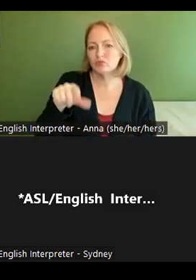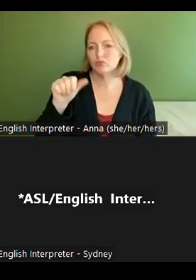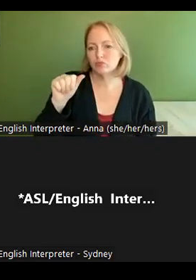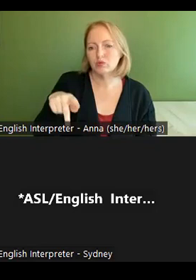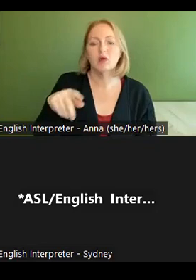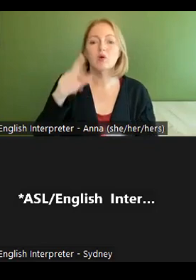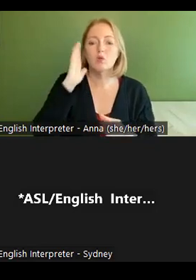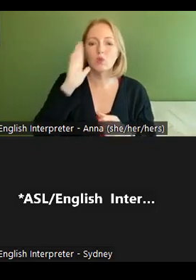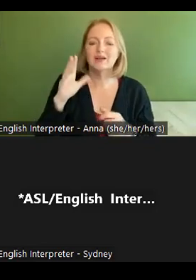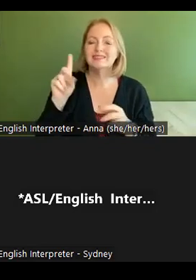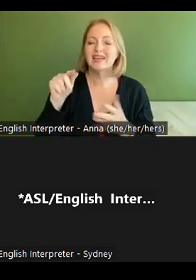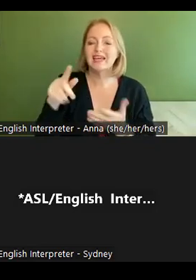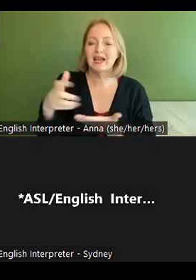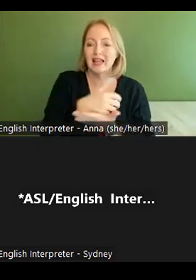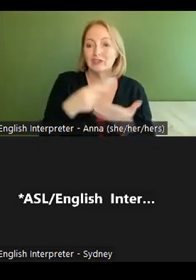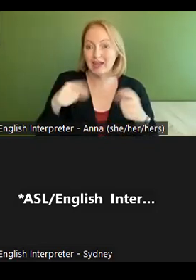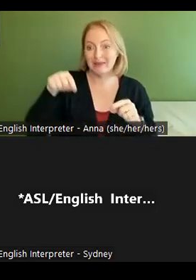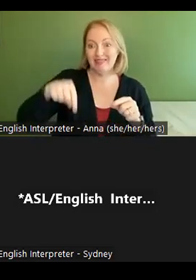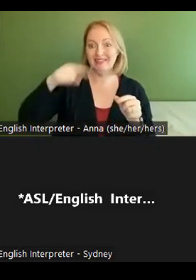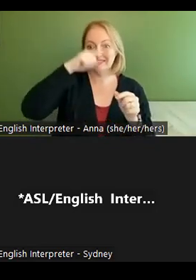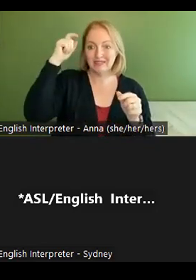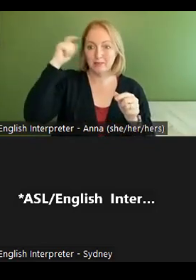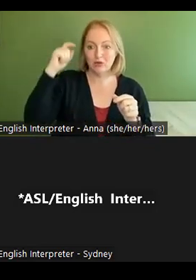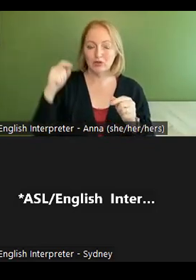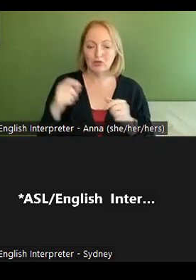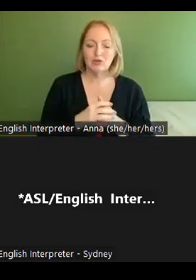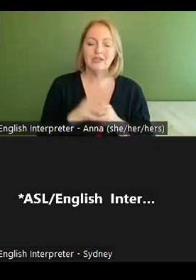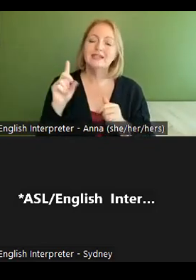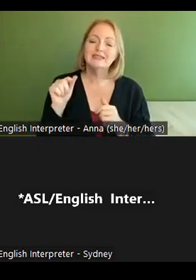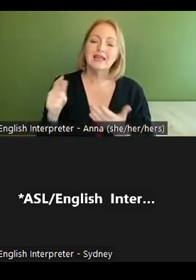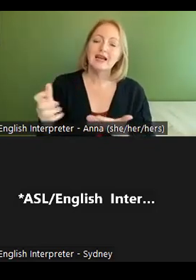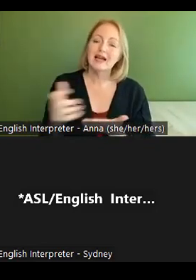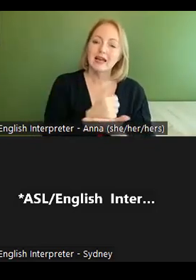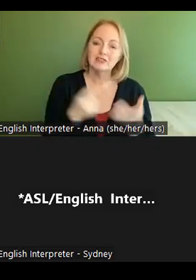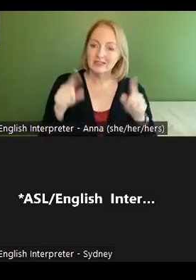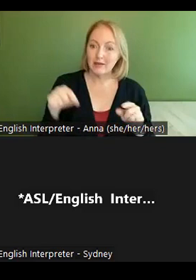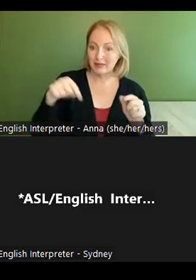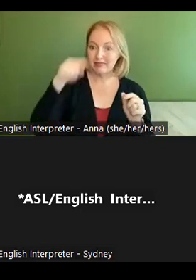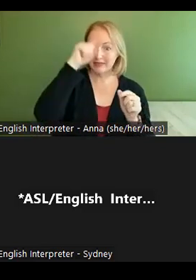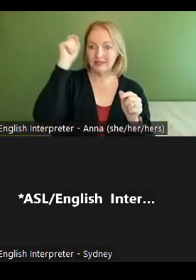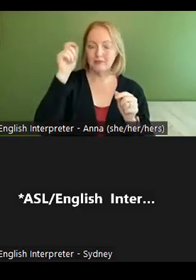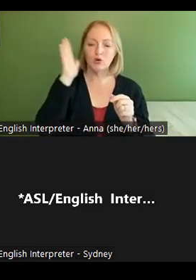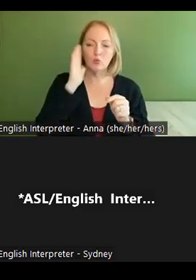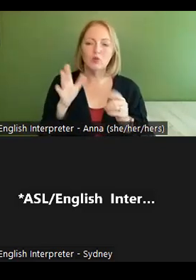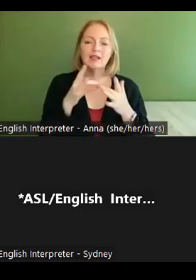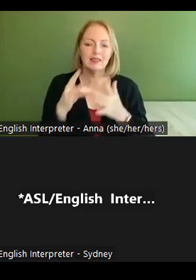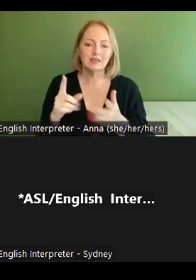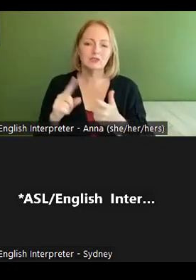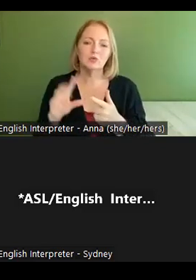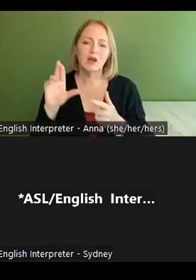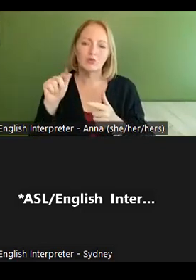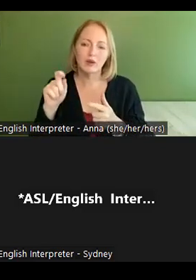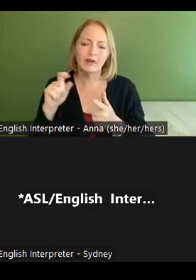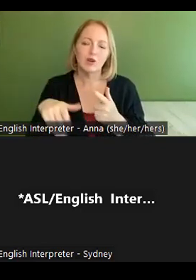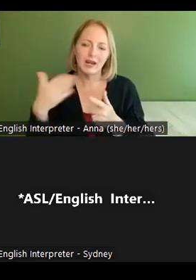data collection is happening this summer. And the data collection that's happening this summer will inform the rates that go into our next